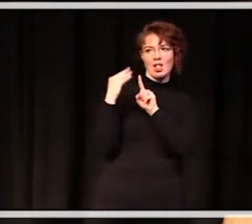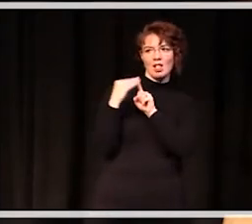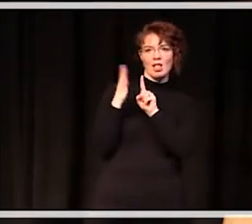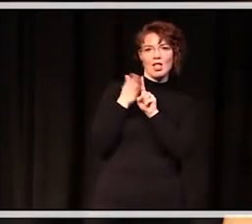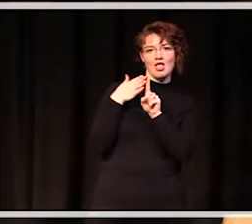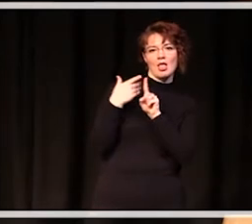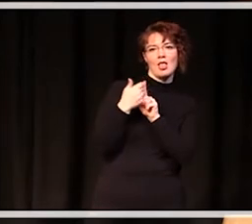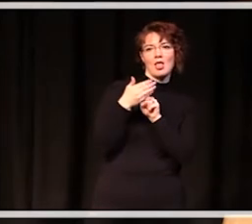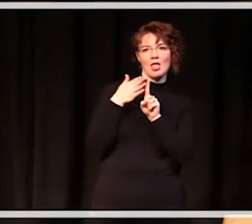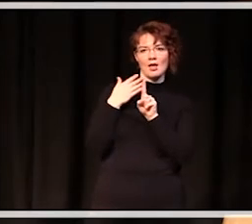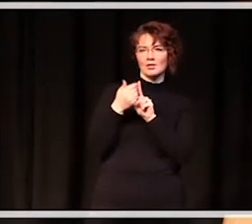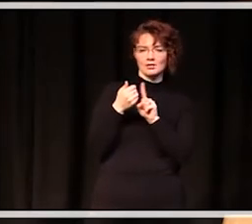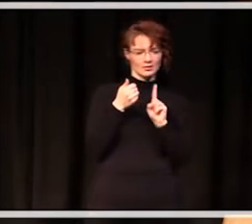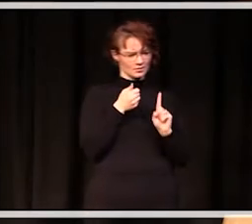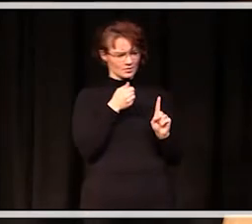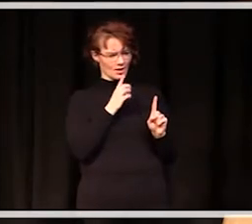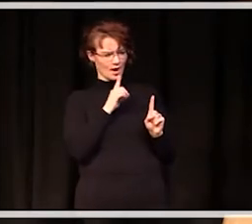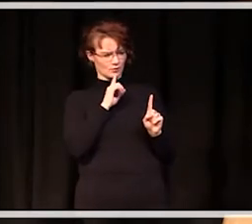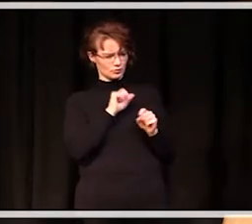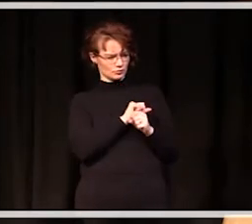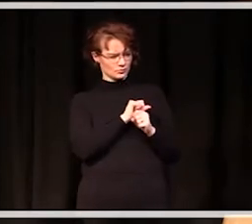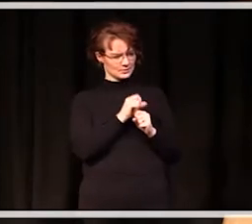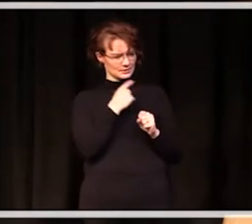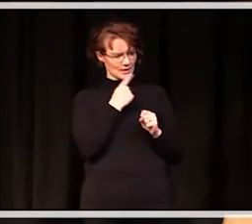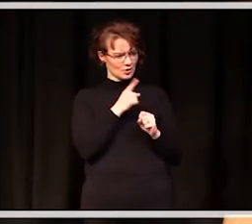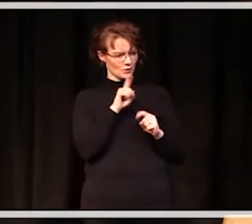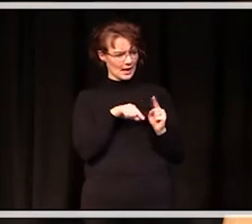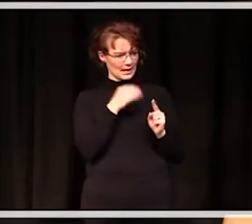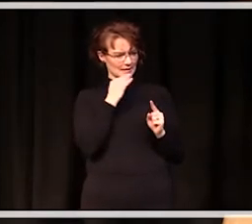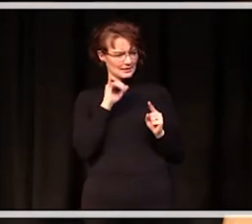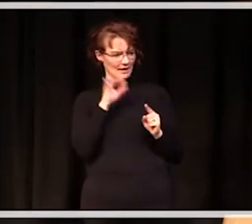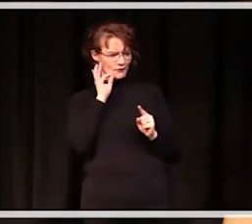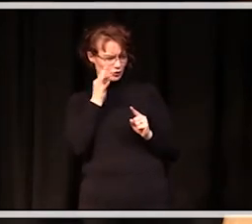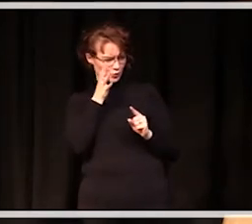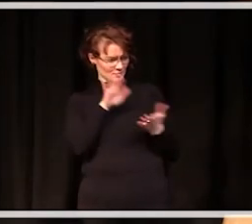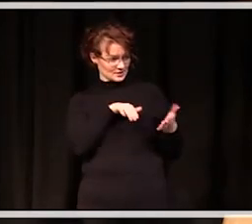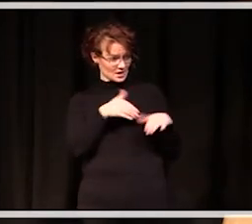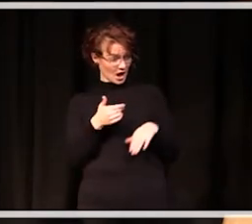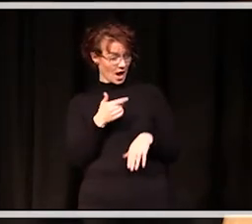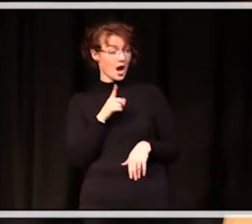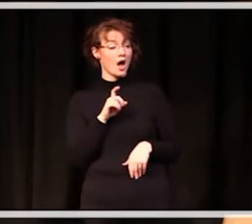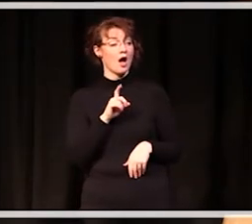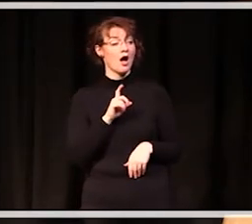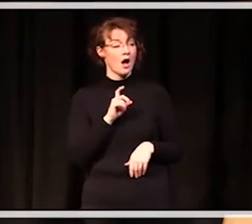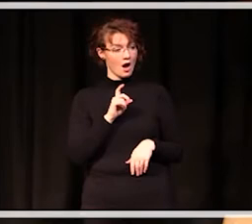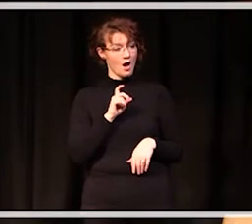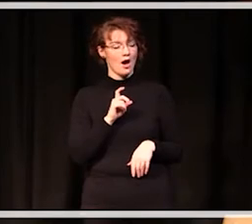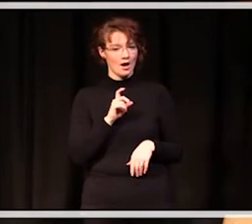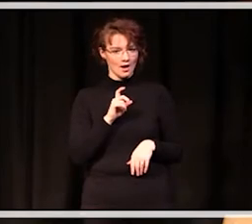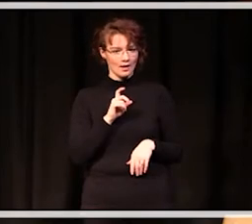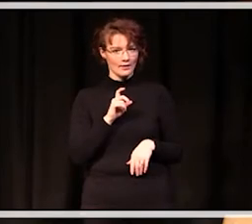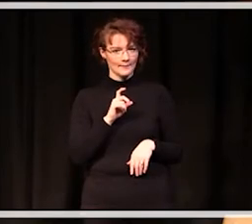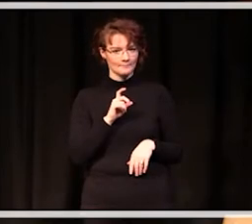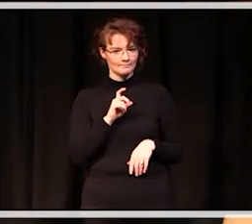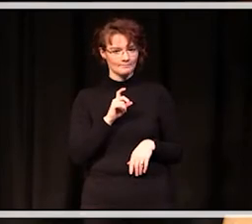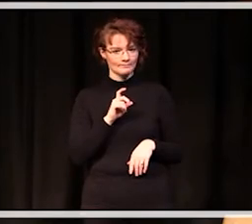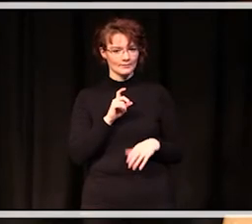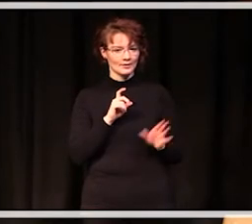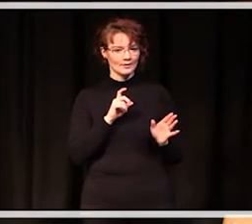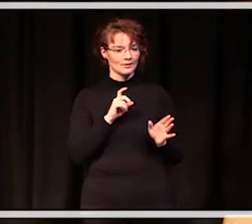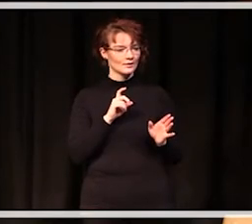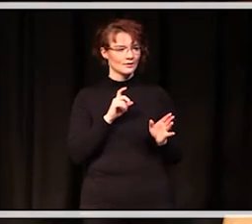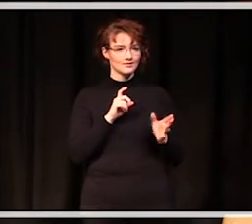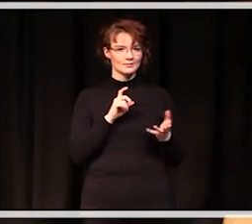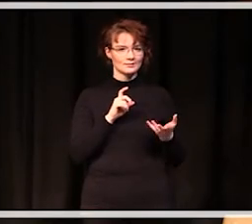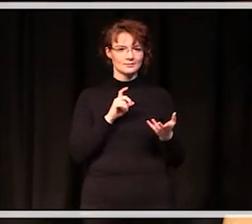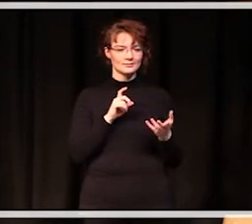ear. Did God really say you can't eat that and you would die? Did God really? Look, He's